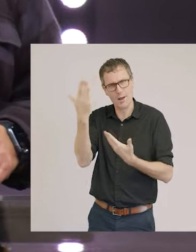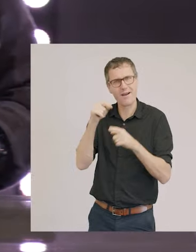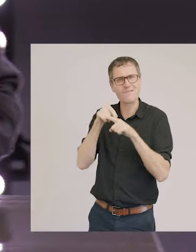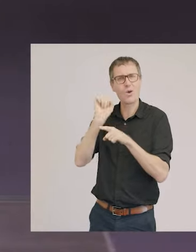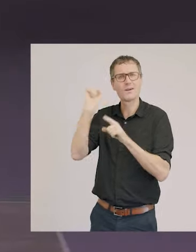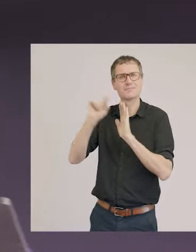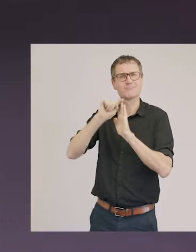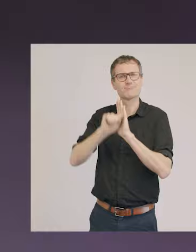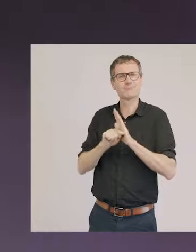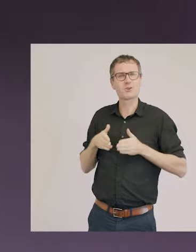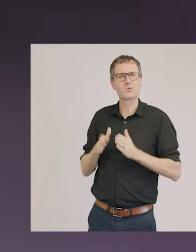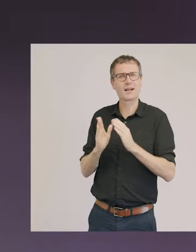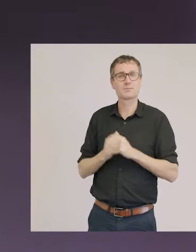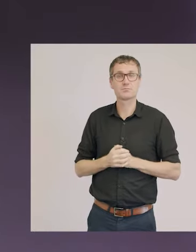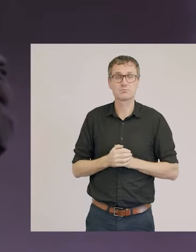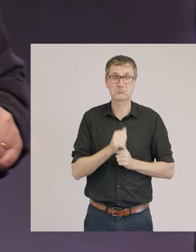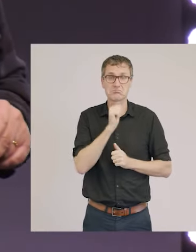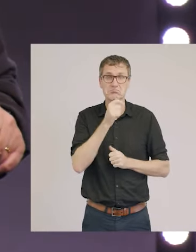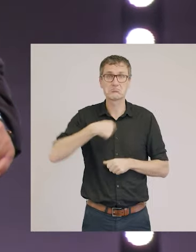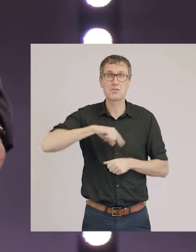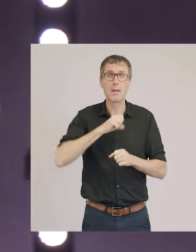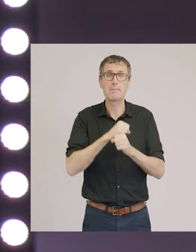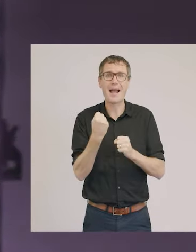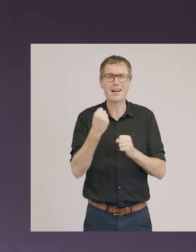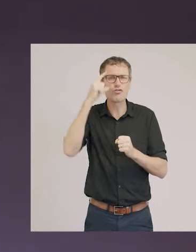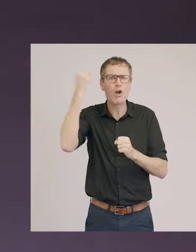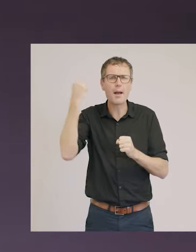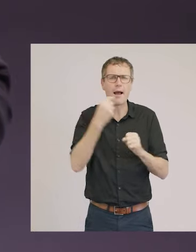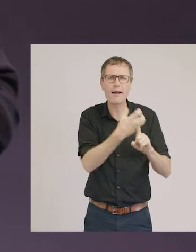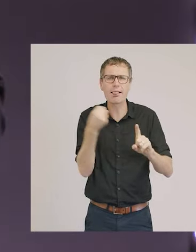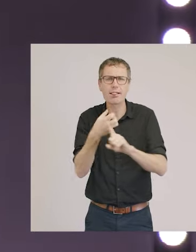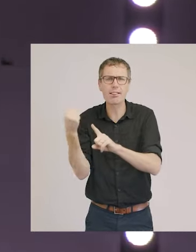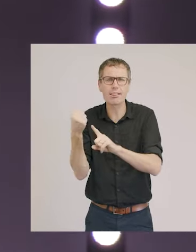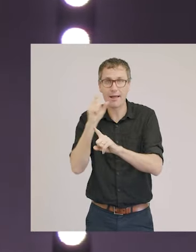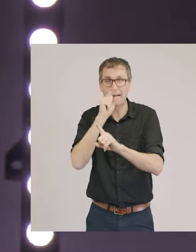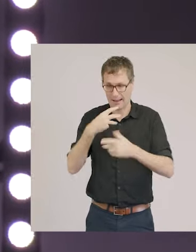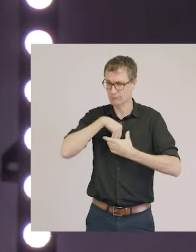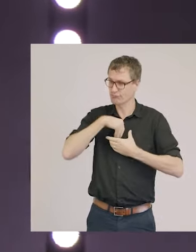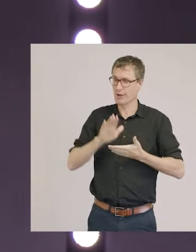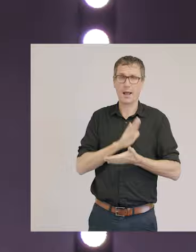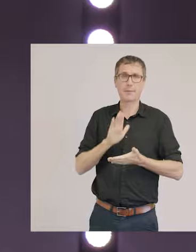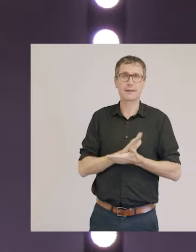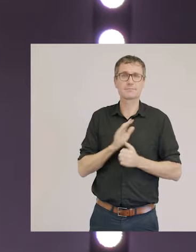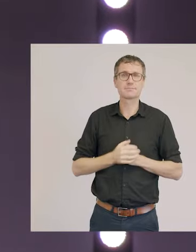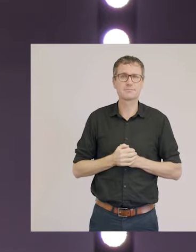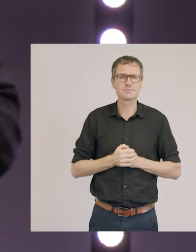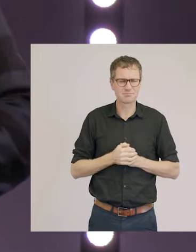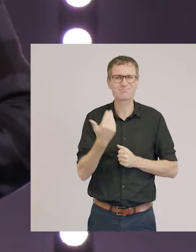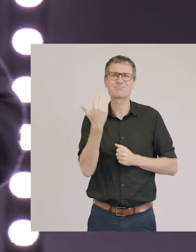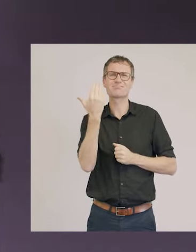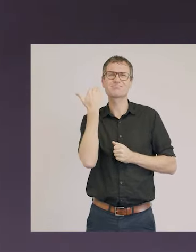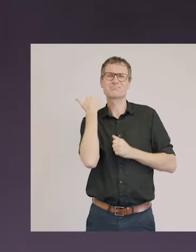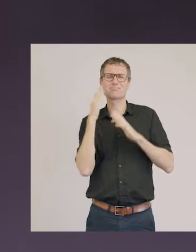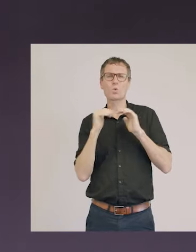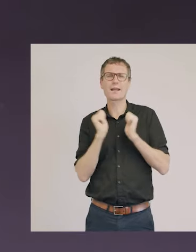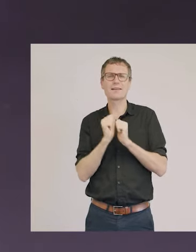obedient. Because we can be happy as a bank robber. There was a whole lot of people that were smashing, grabbing, you